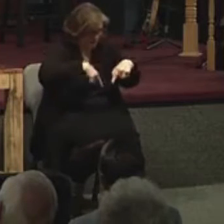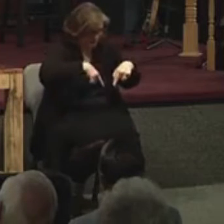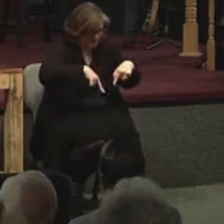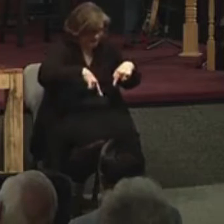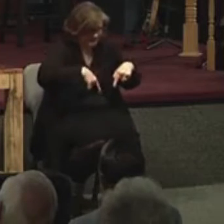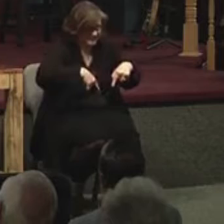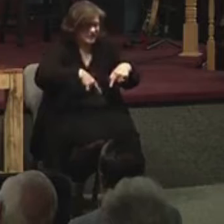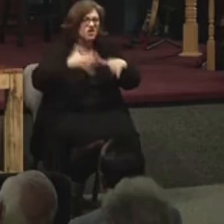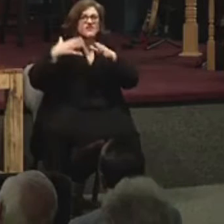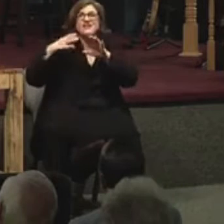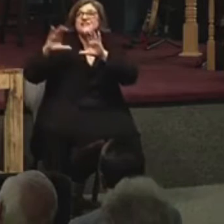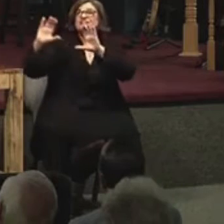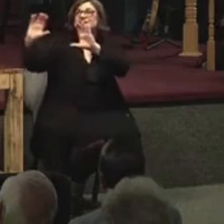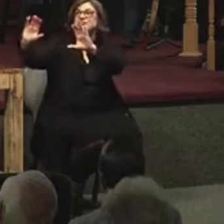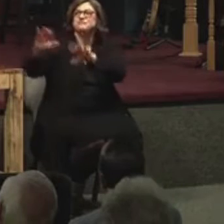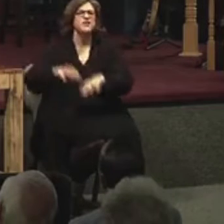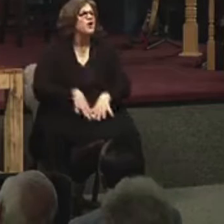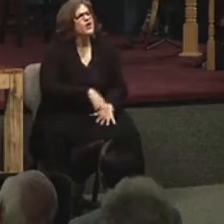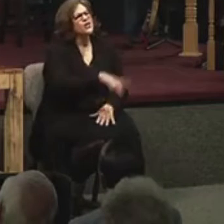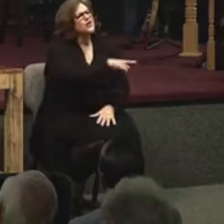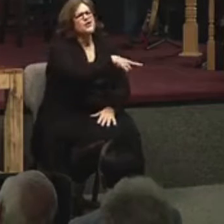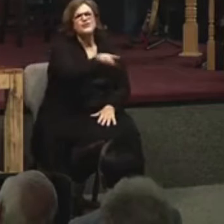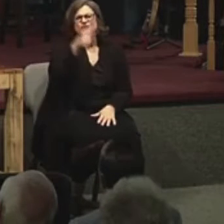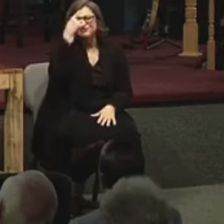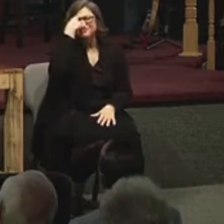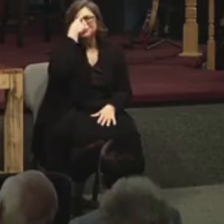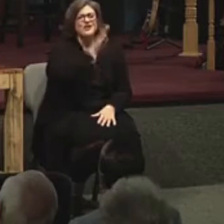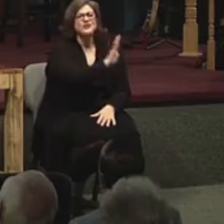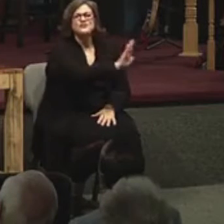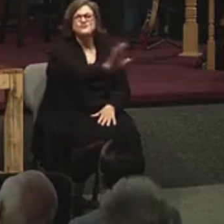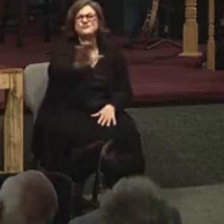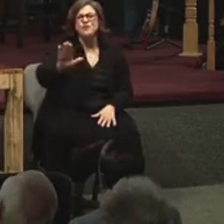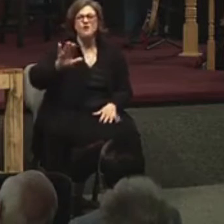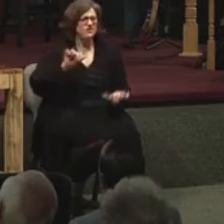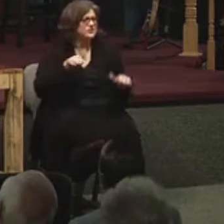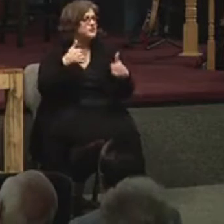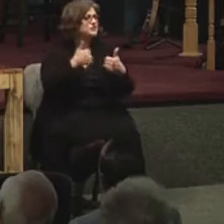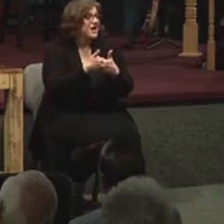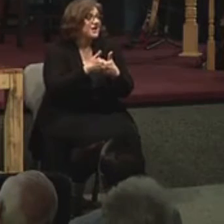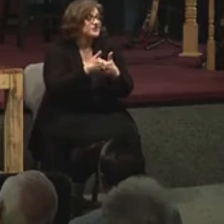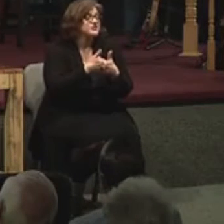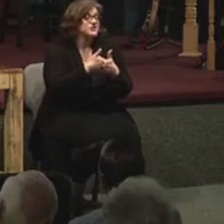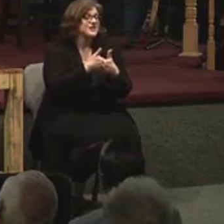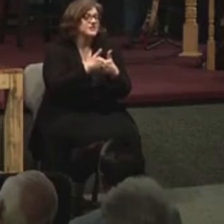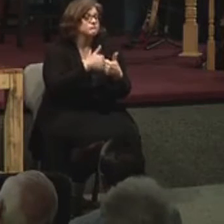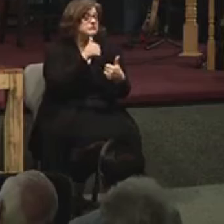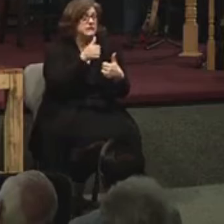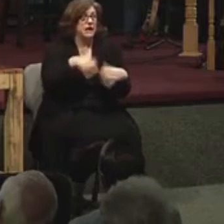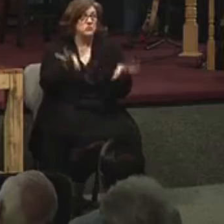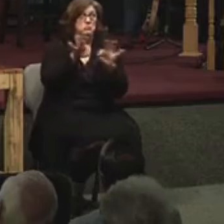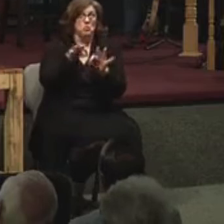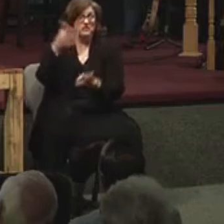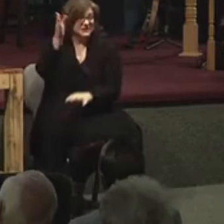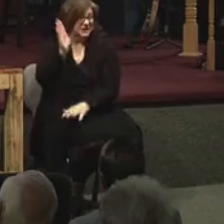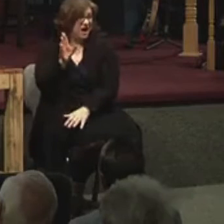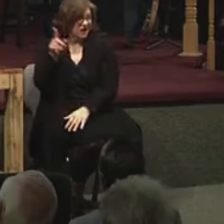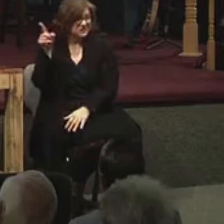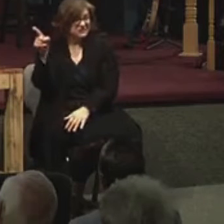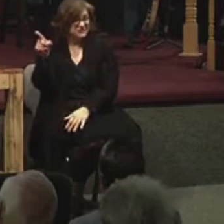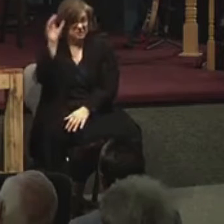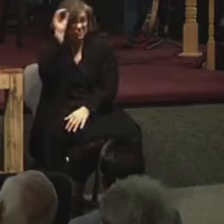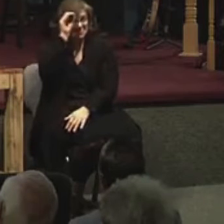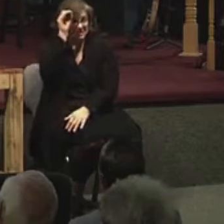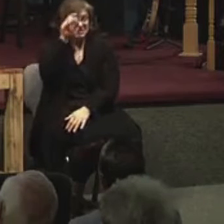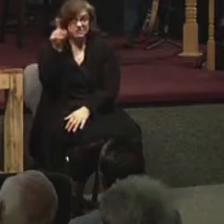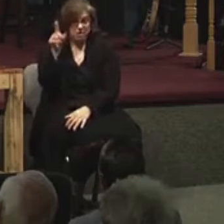for a second that your challenge, your issue, your obstacle in your life is not important to God. It is important to God because you're